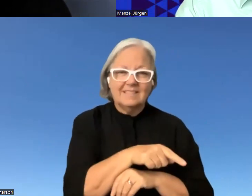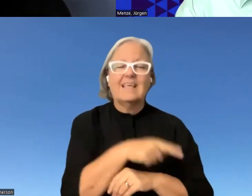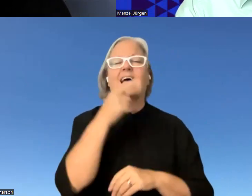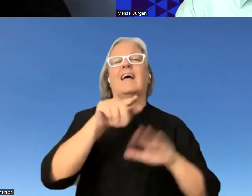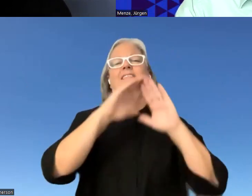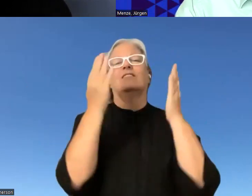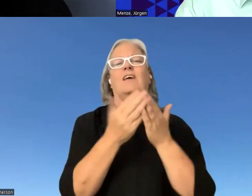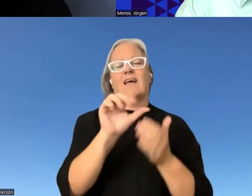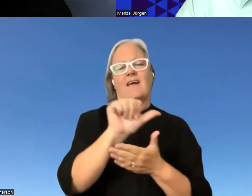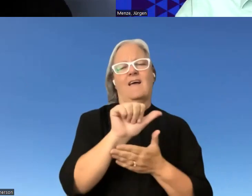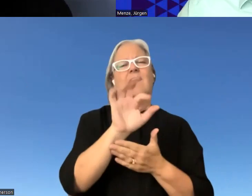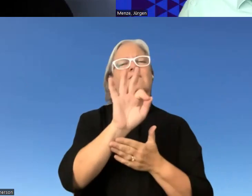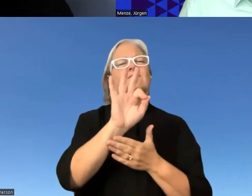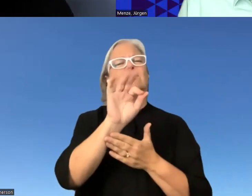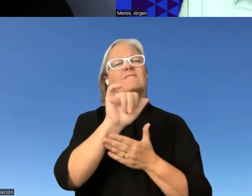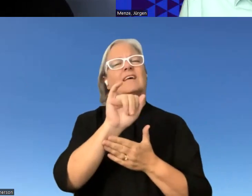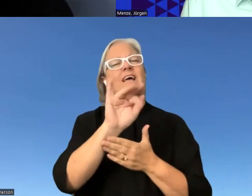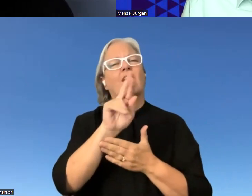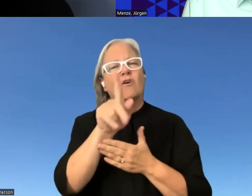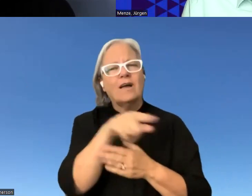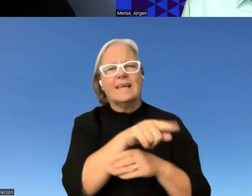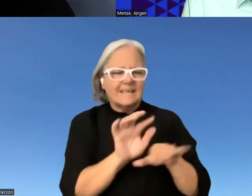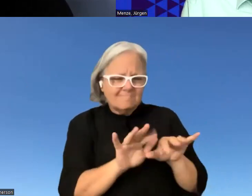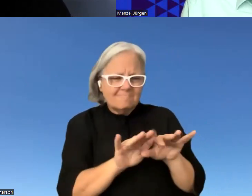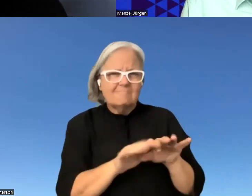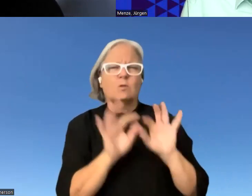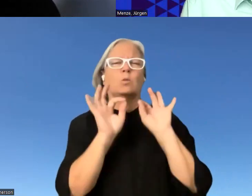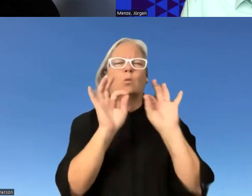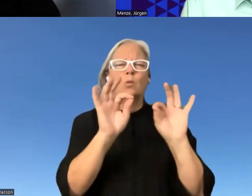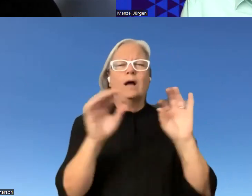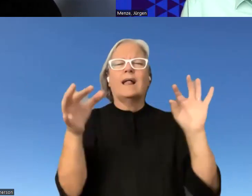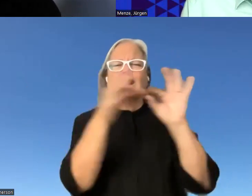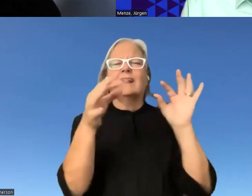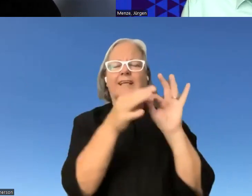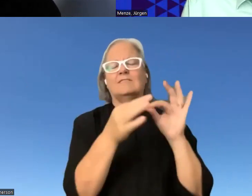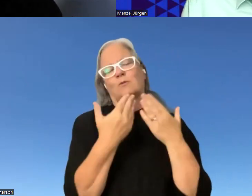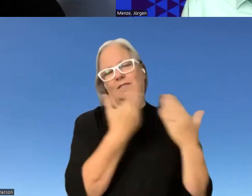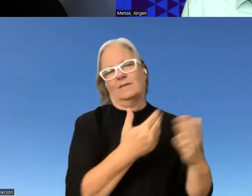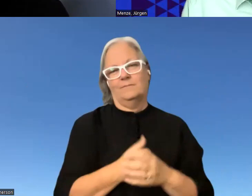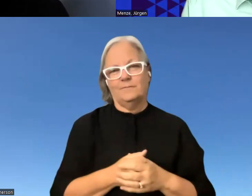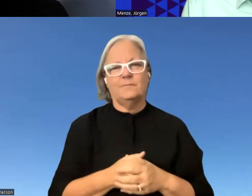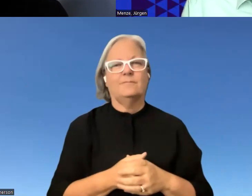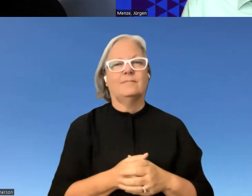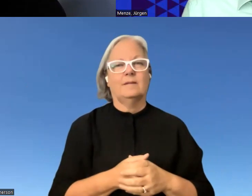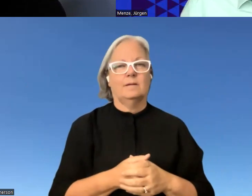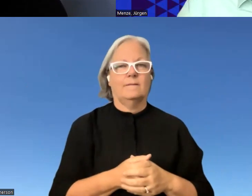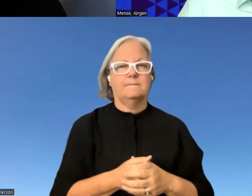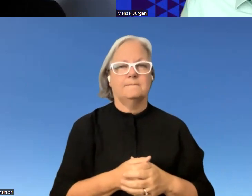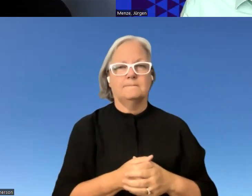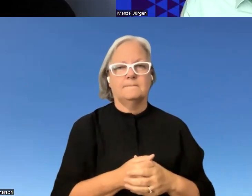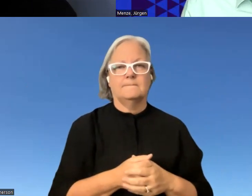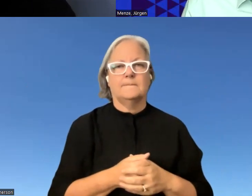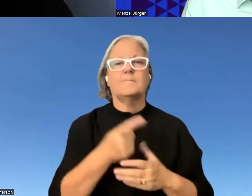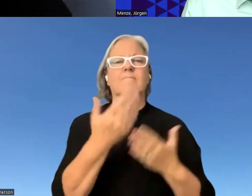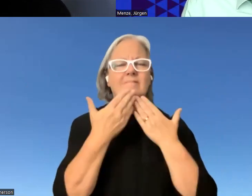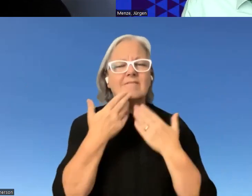participants, already posting some useful links. Thanks a lot, Robin, for that. Yeah, thanks a lot, Anna, for your presentation, and also for Robin